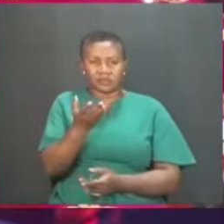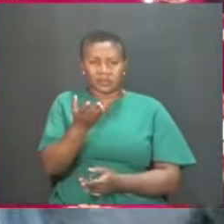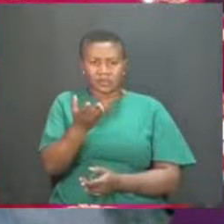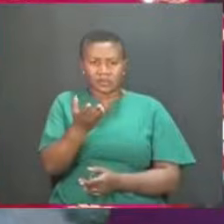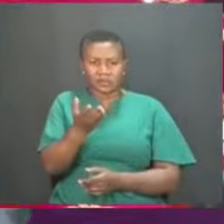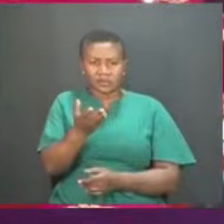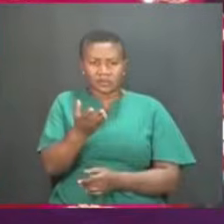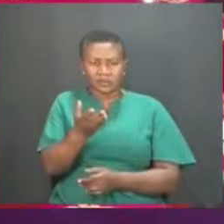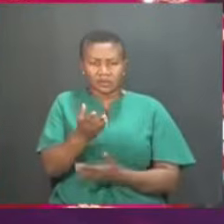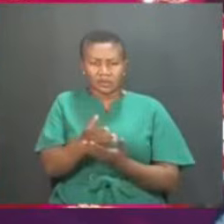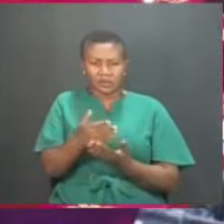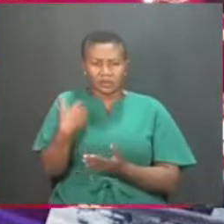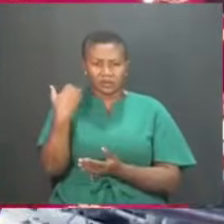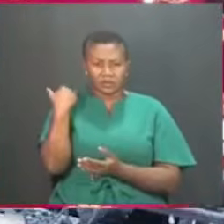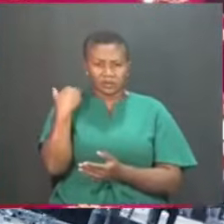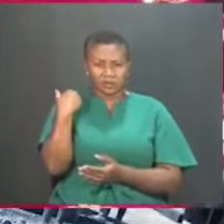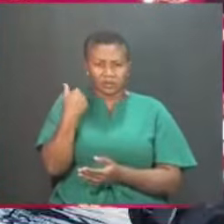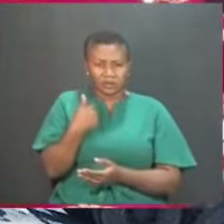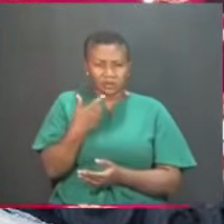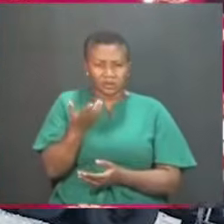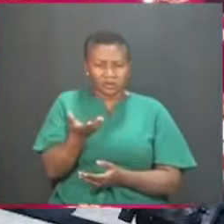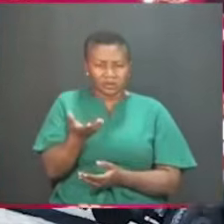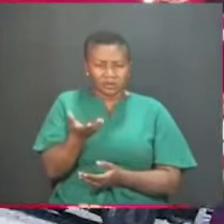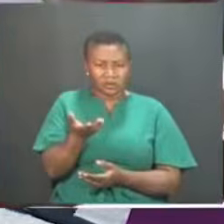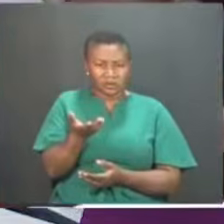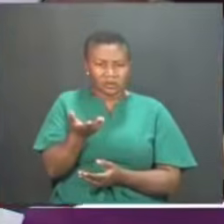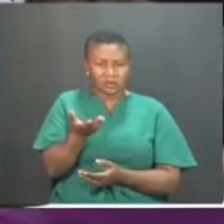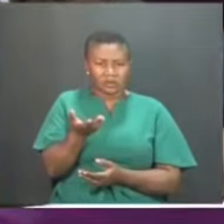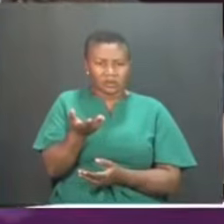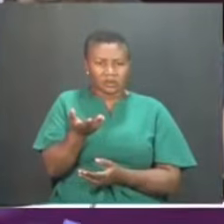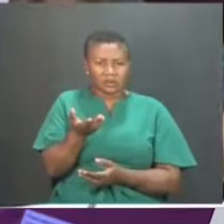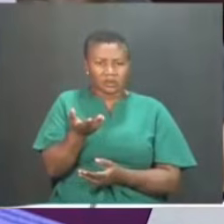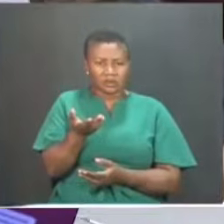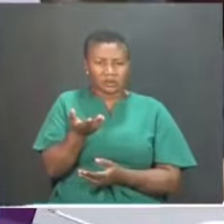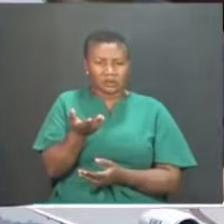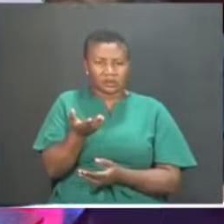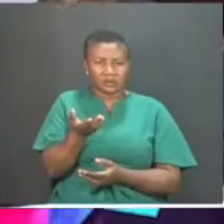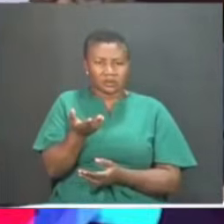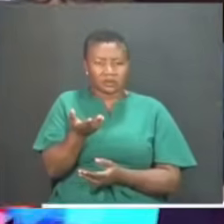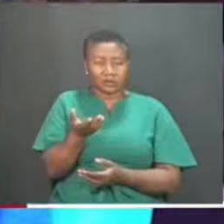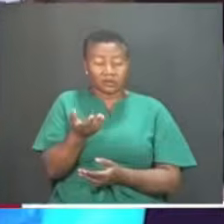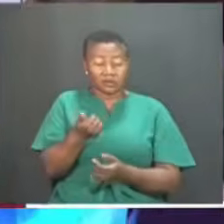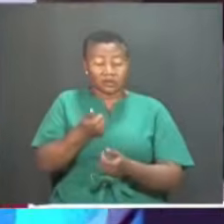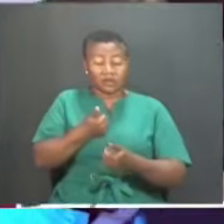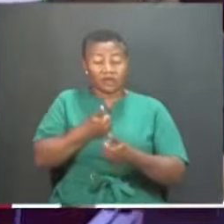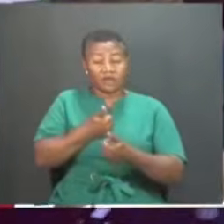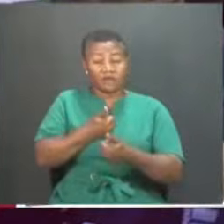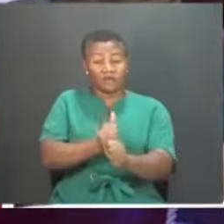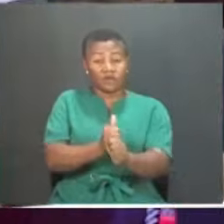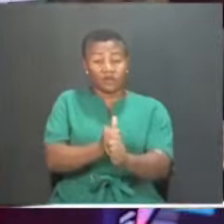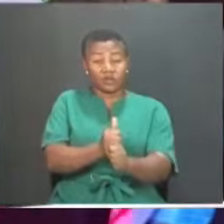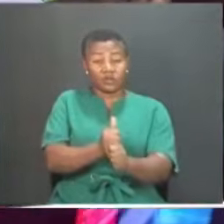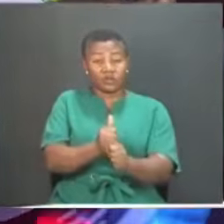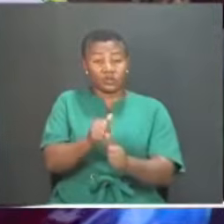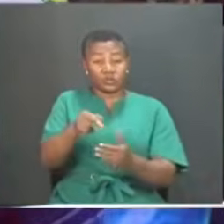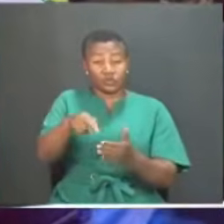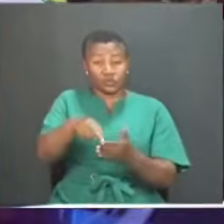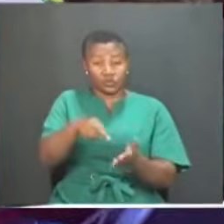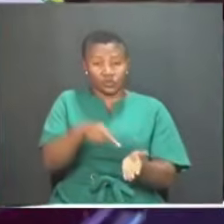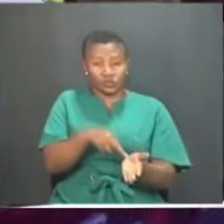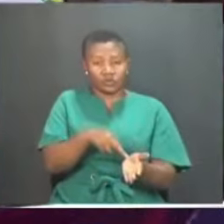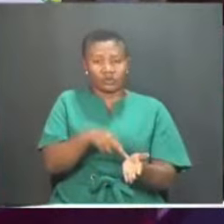Yes. Speaker, in the spirit of strictly going by the rules, Speaker, if you